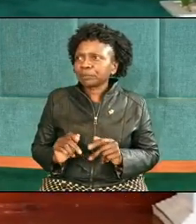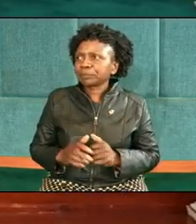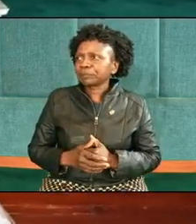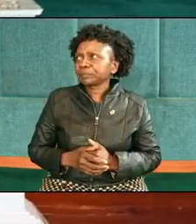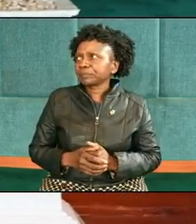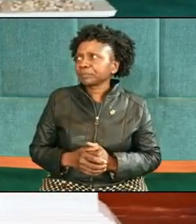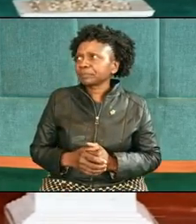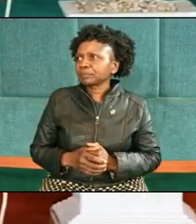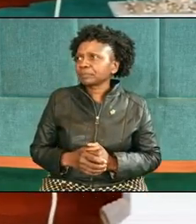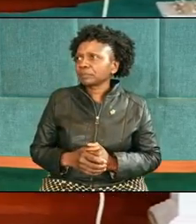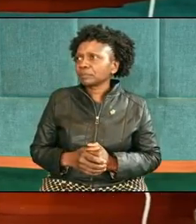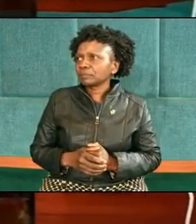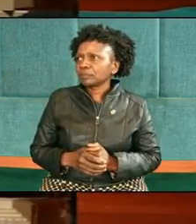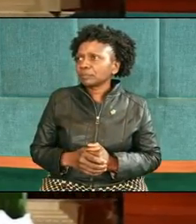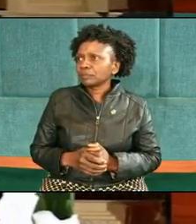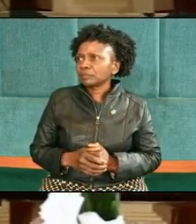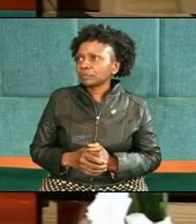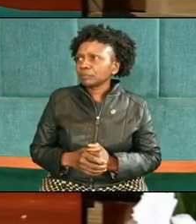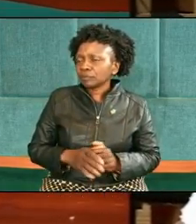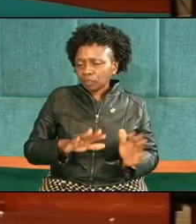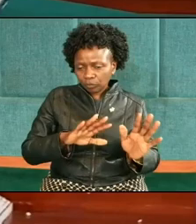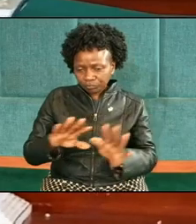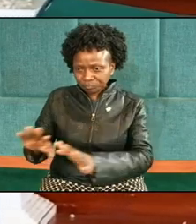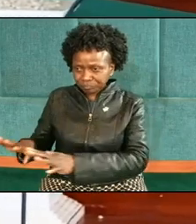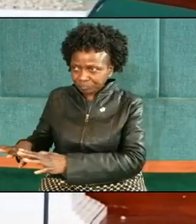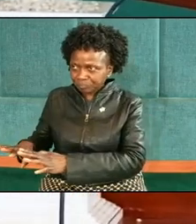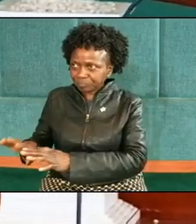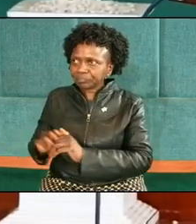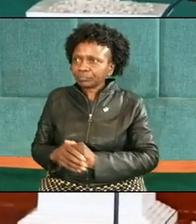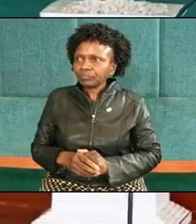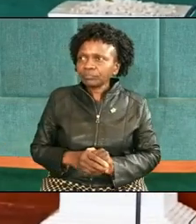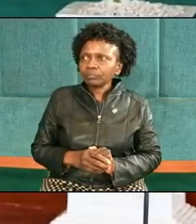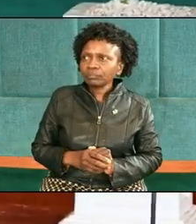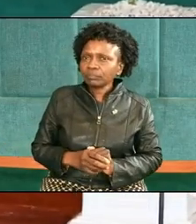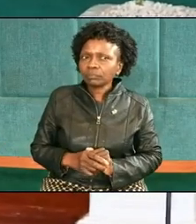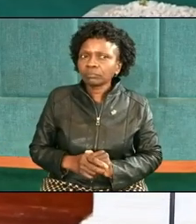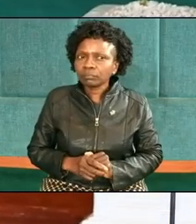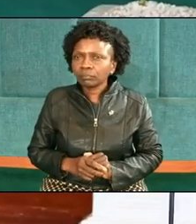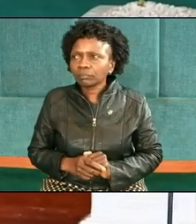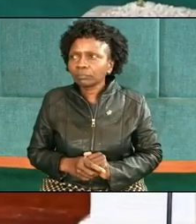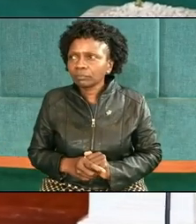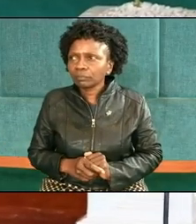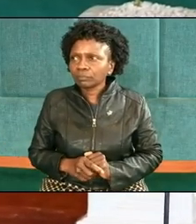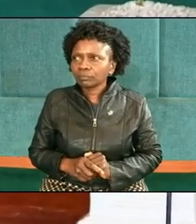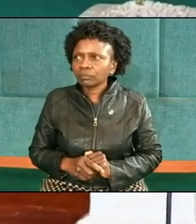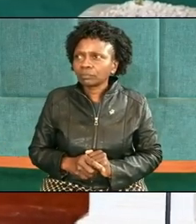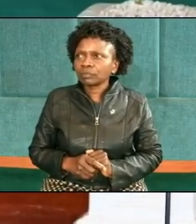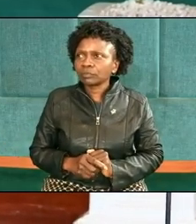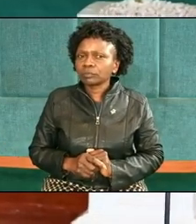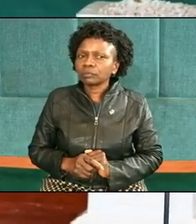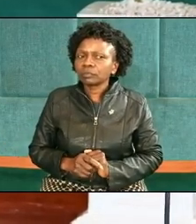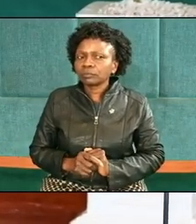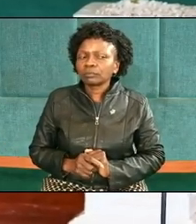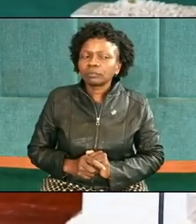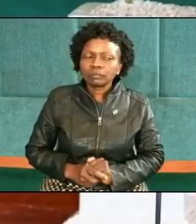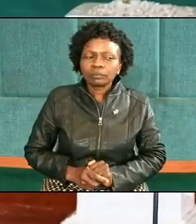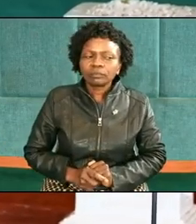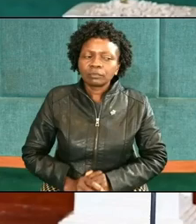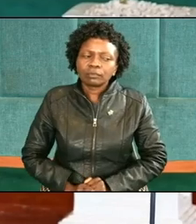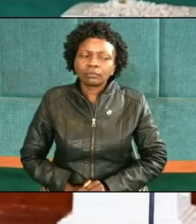Central. So let's get on to our business. I'm happy that the timer is not in front of me today, so we're grateful for that.